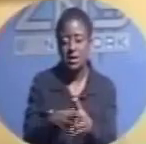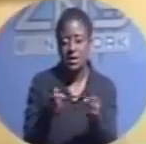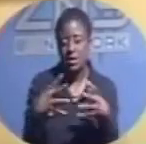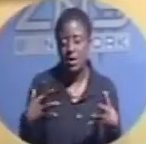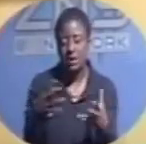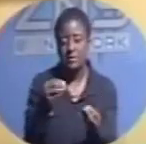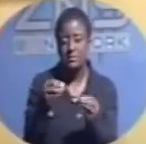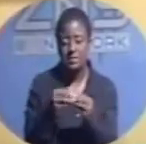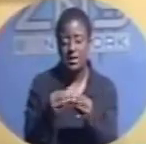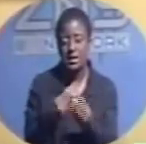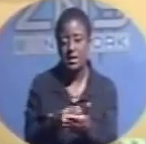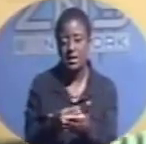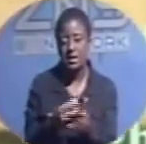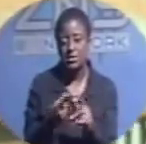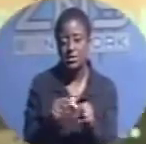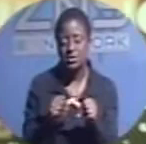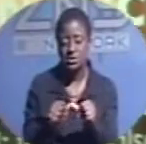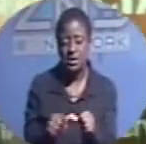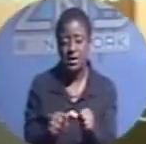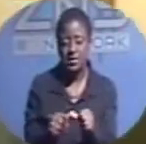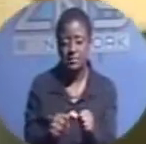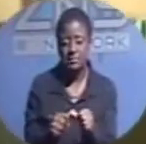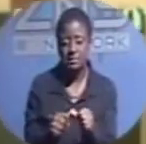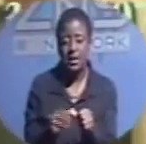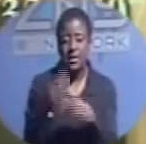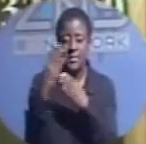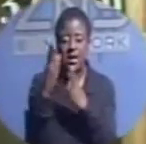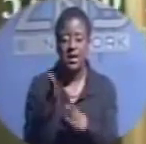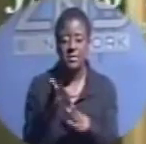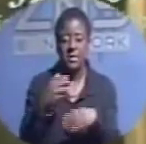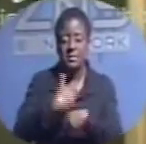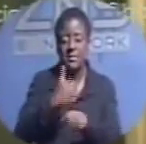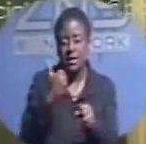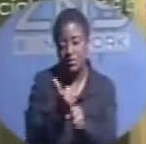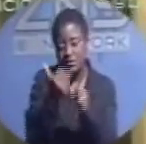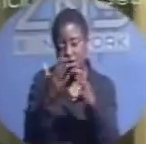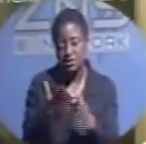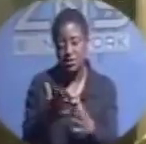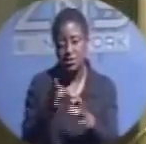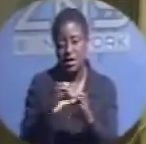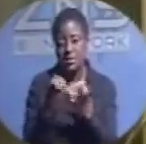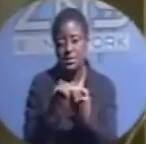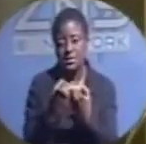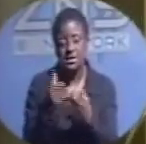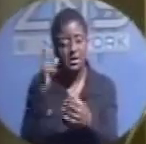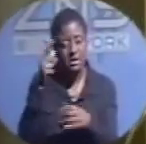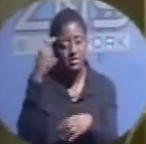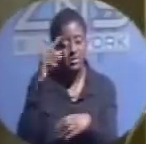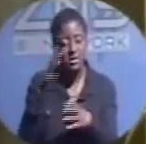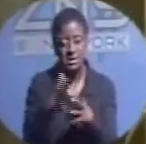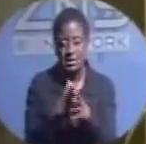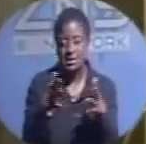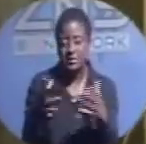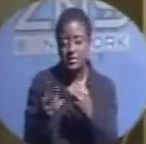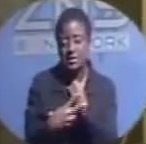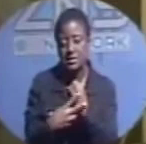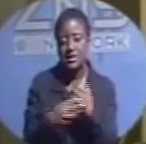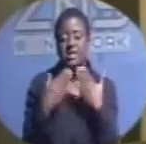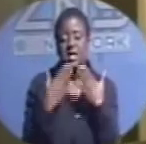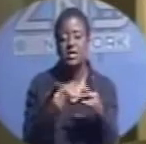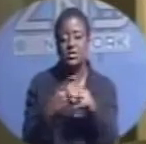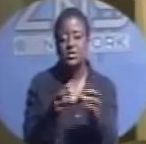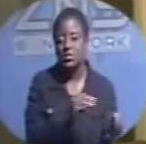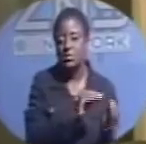expenditure. Bahamian manufacturing companies can look forward to significant savings thanks to the removal of customs